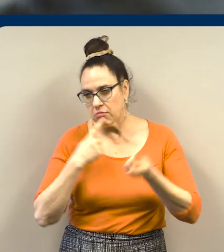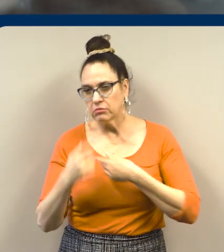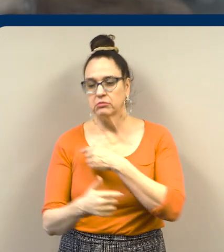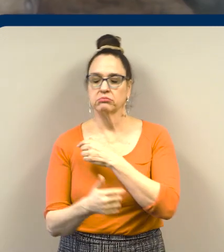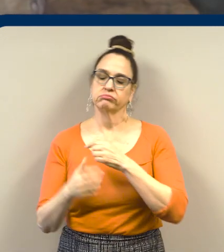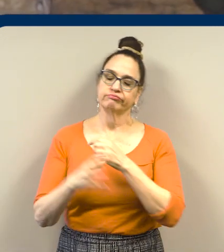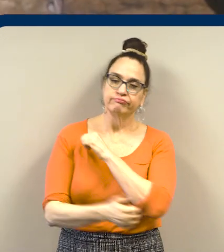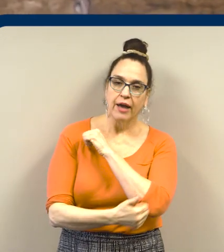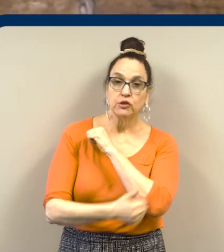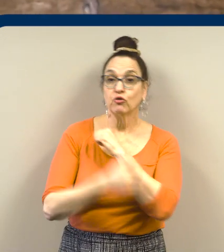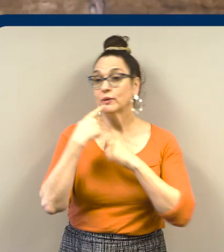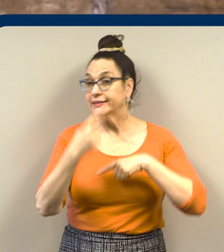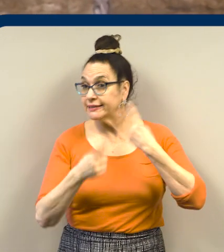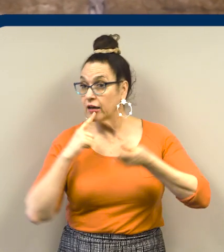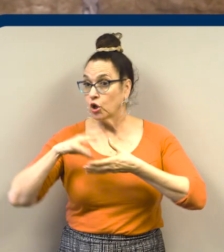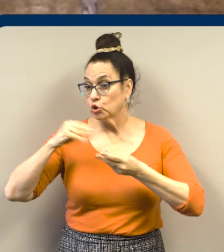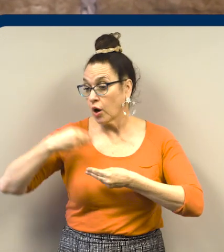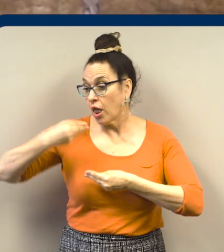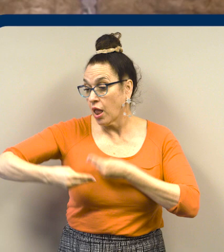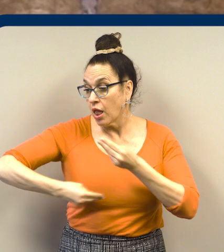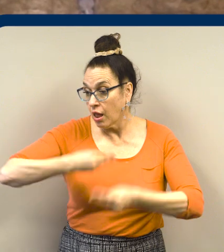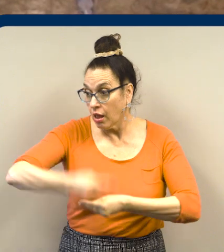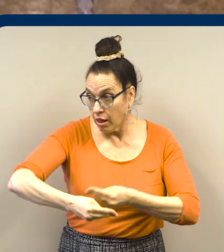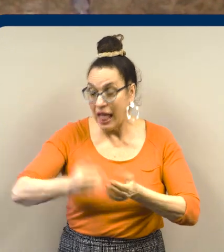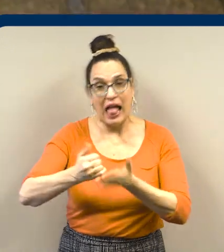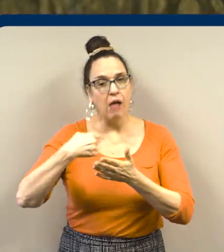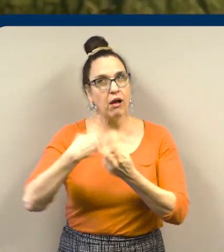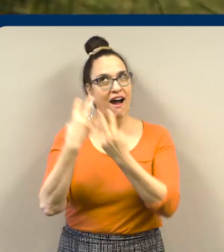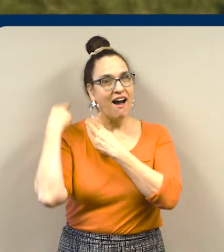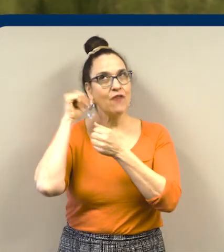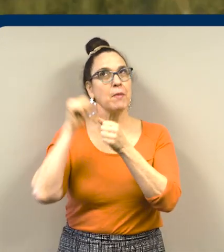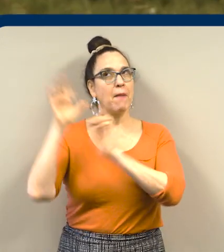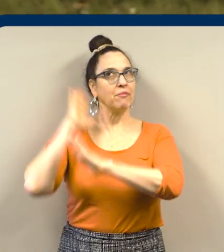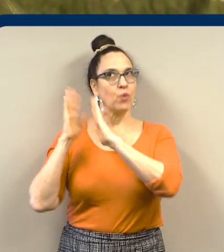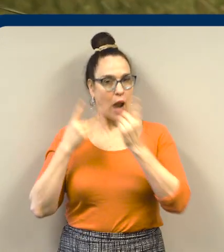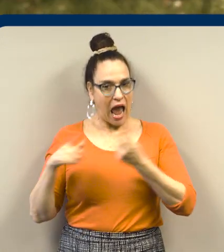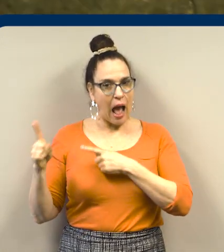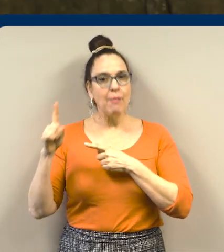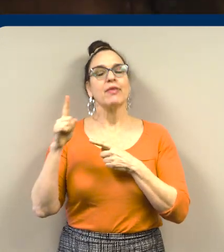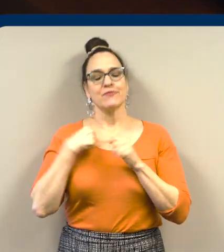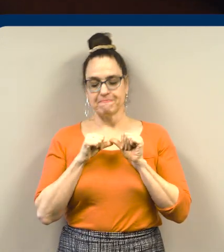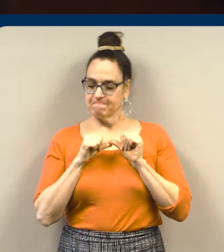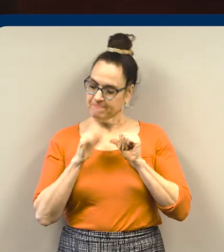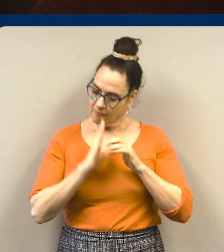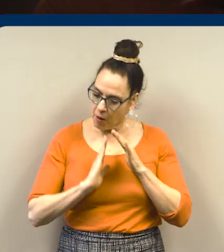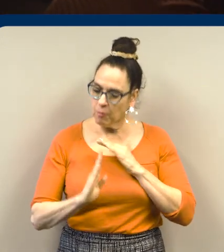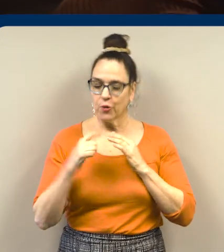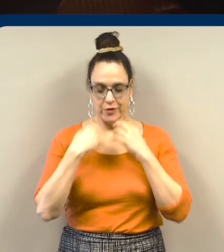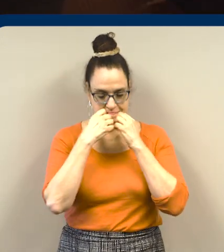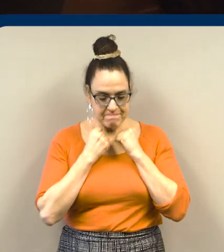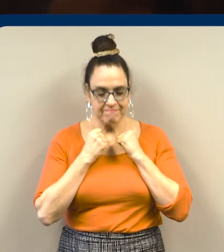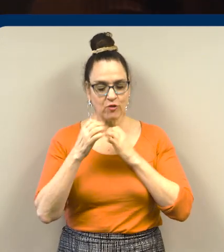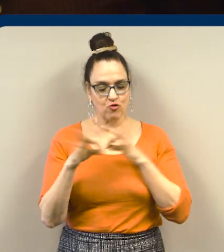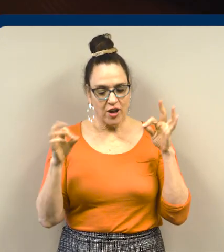to every generation so that we remember our past, remain humble, cherish freedom, and embrace others